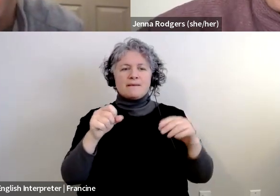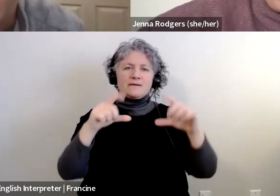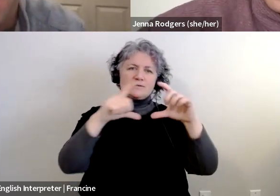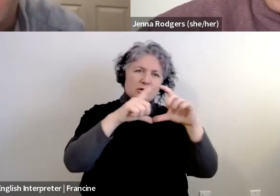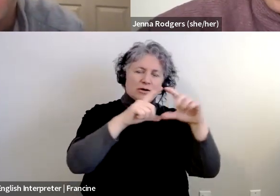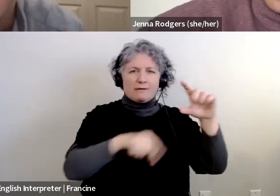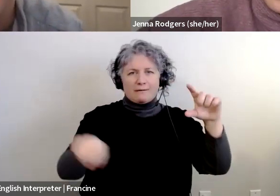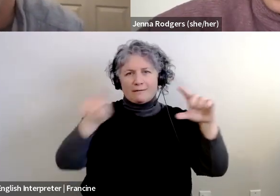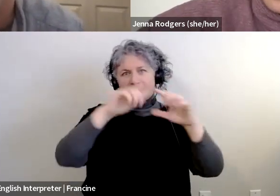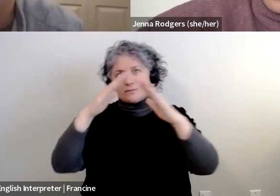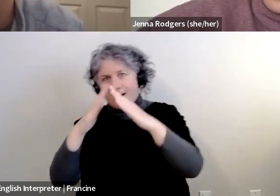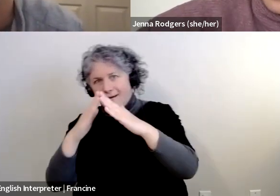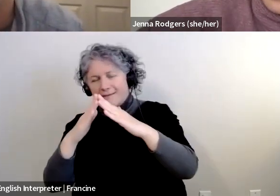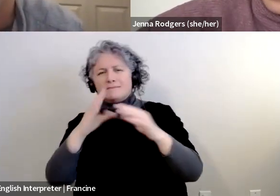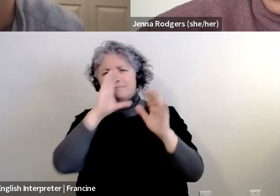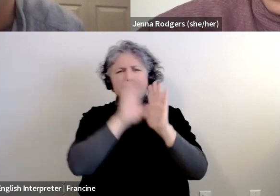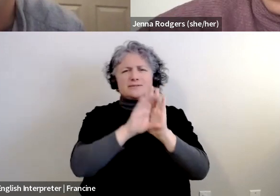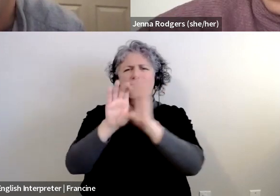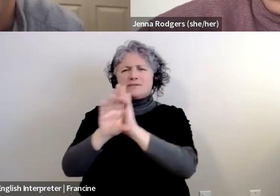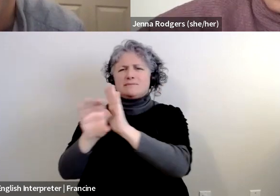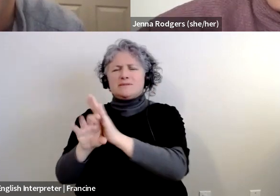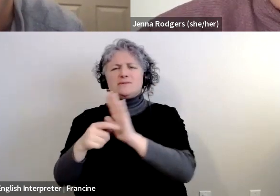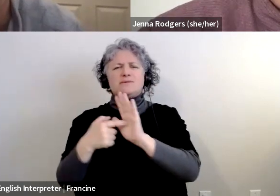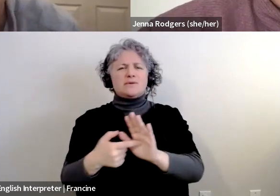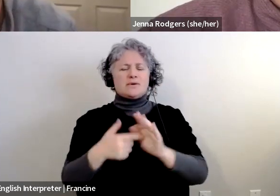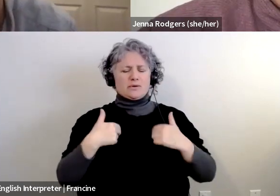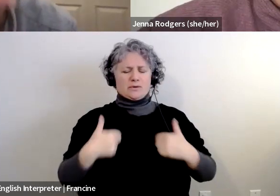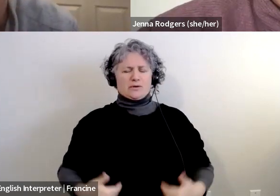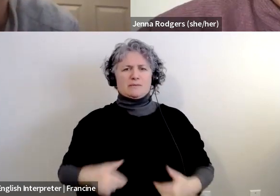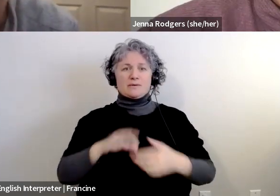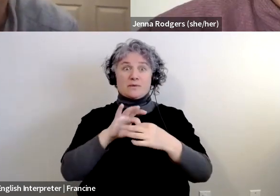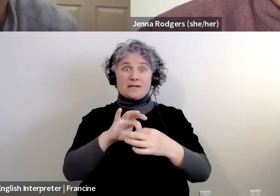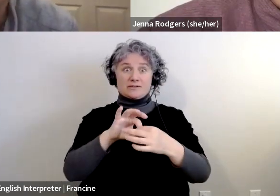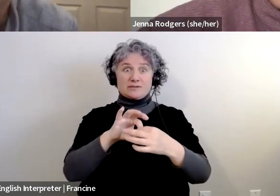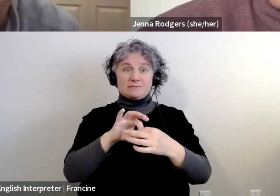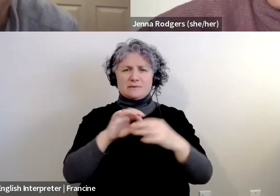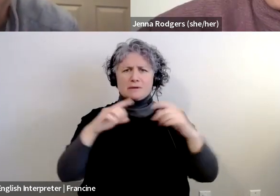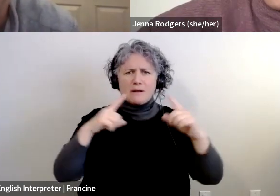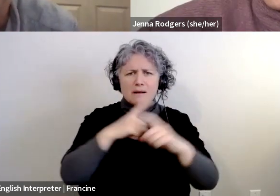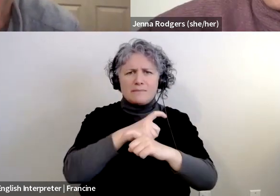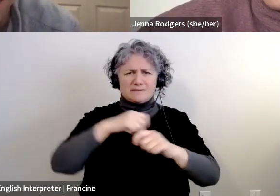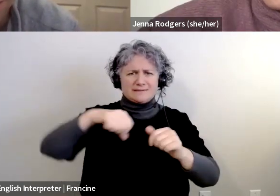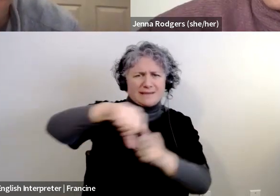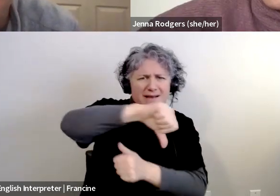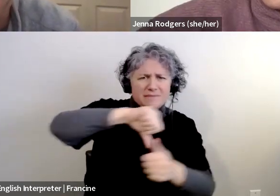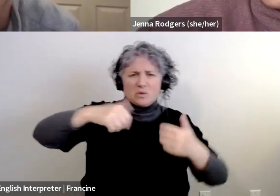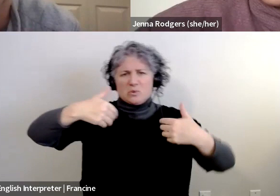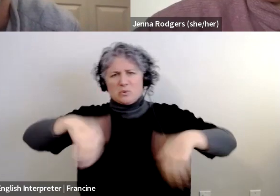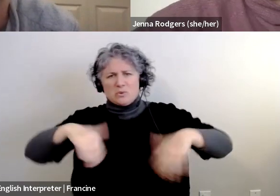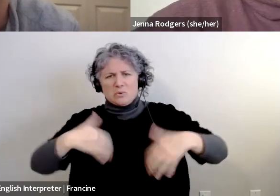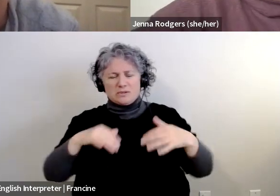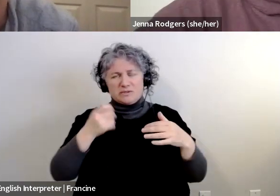these diagrams to make really complex and dynamic human relationships a little bit more so we can comprehend and access